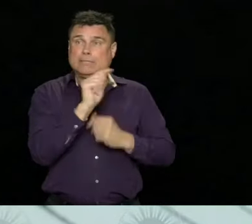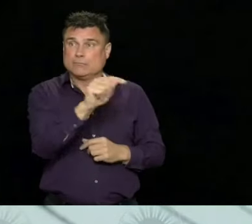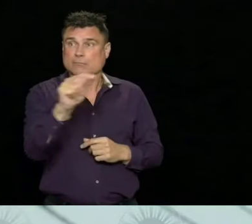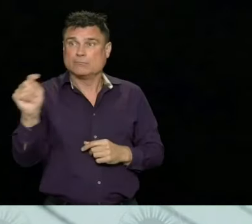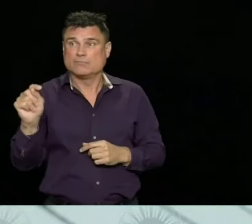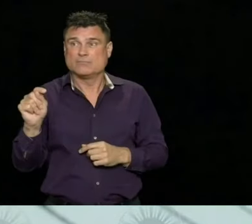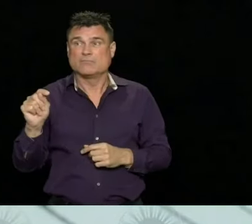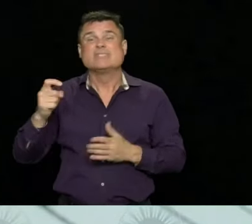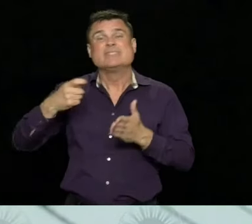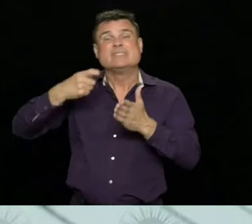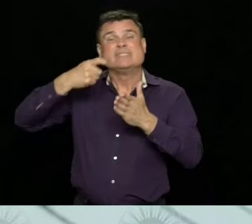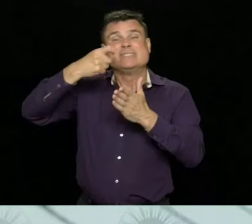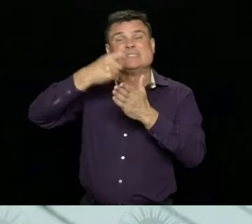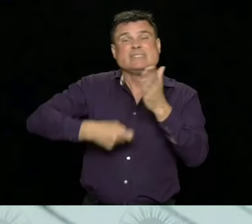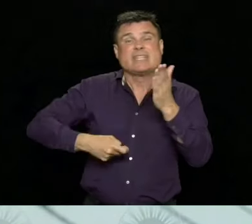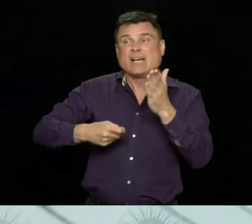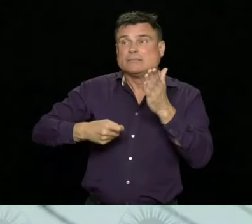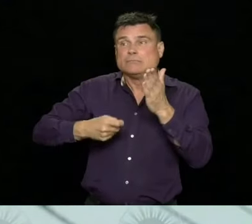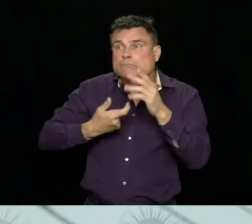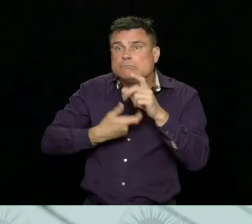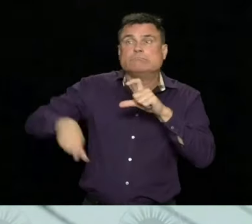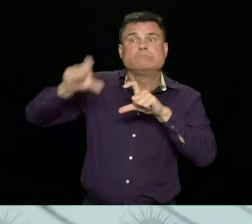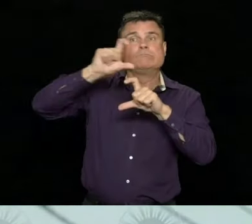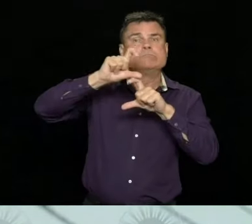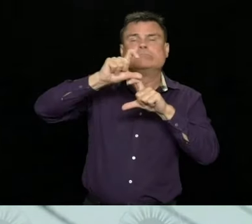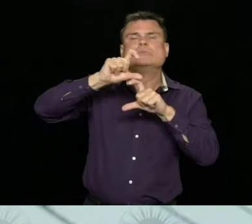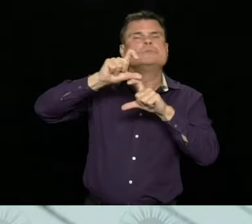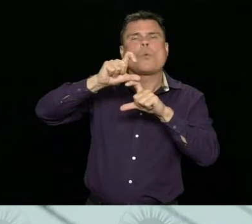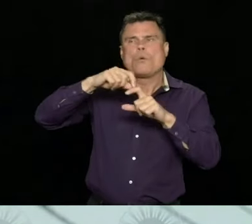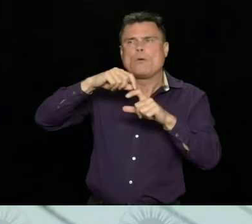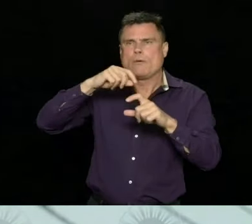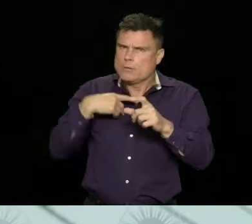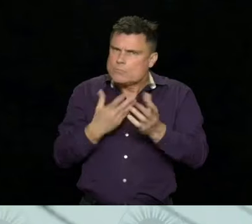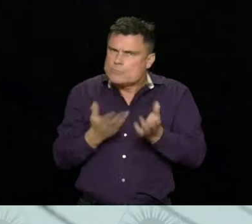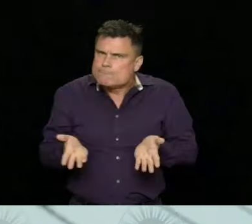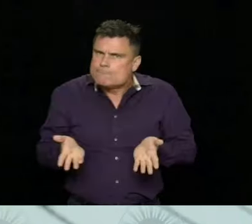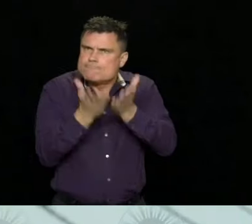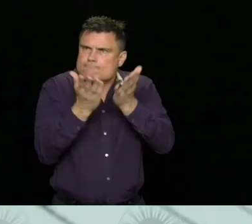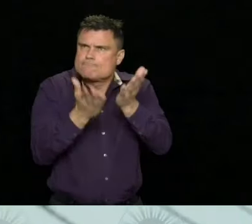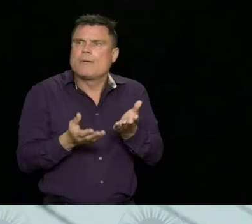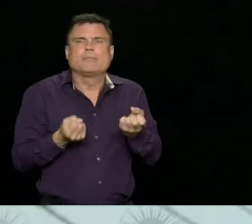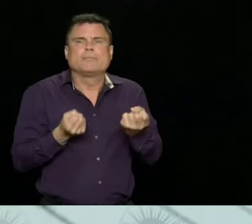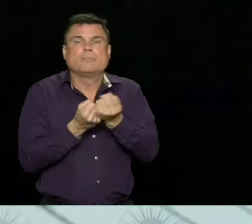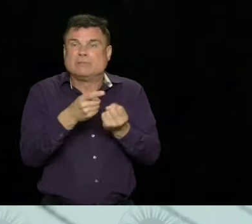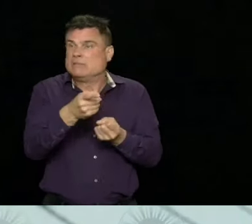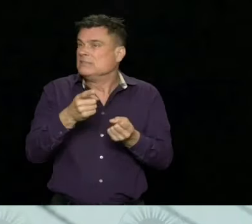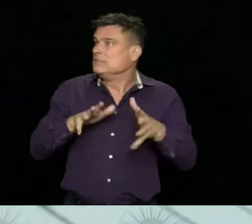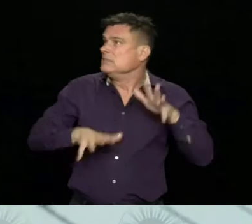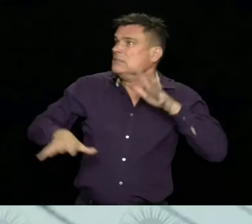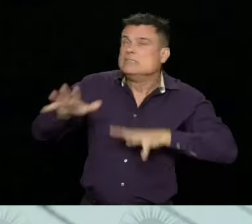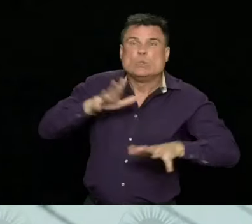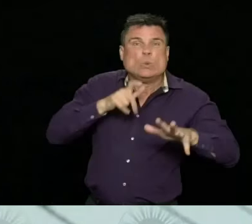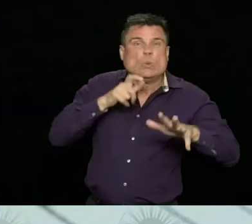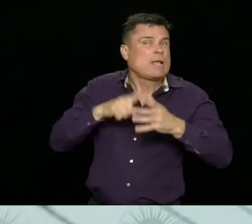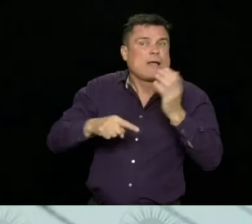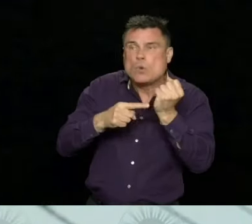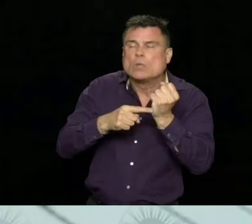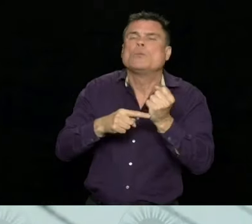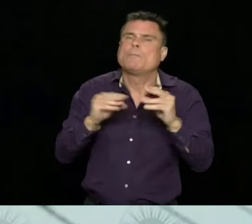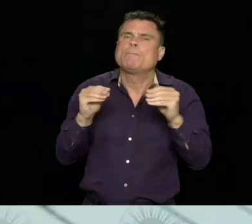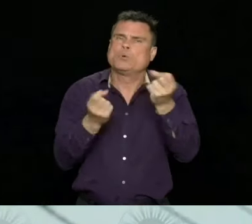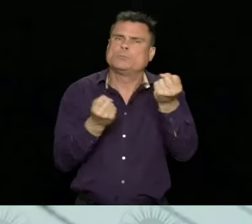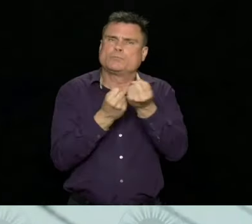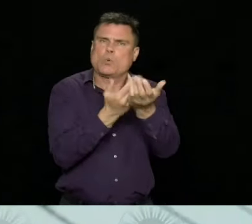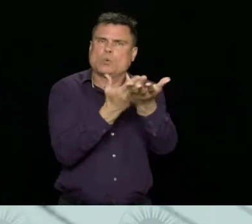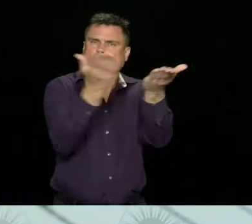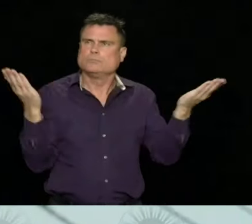who are lowest paid workers in the province. But at the same time, I think we will continue to work to make sure that we do